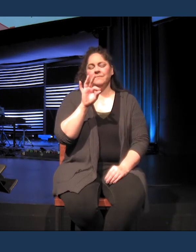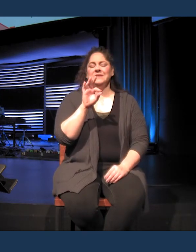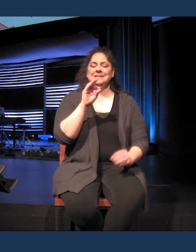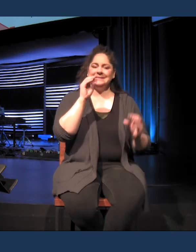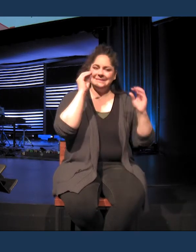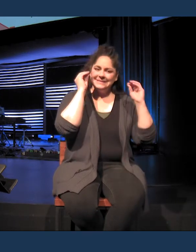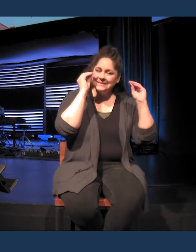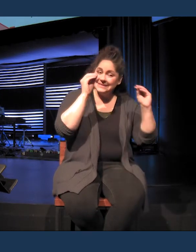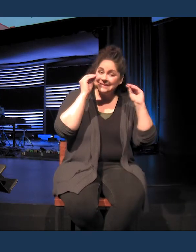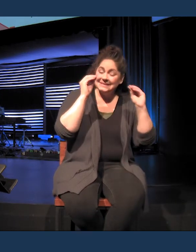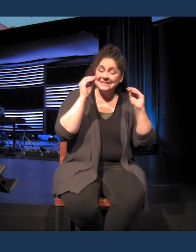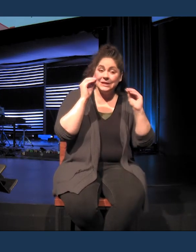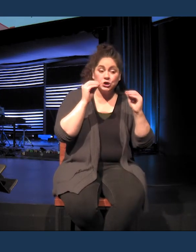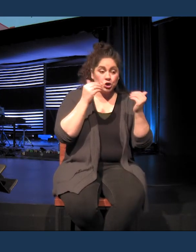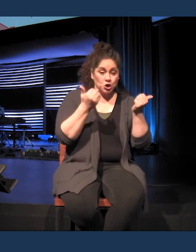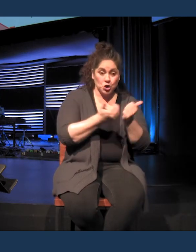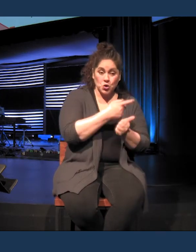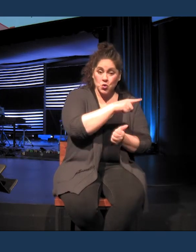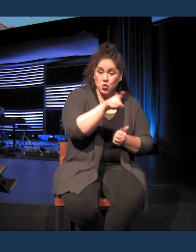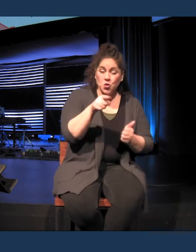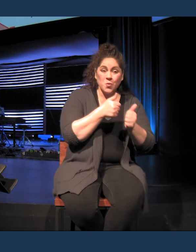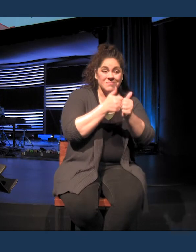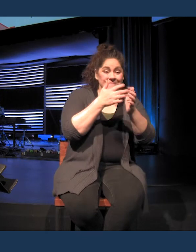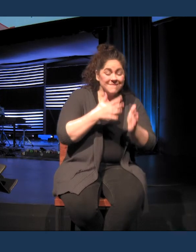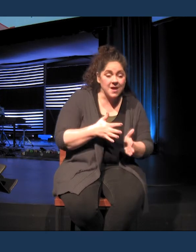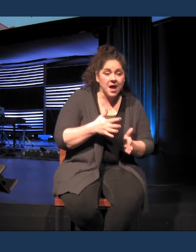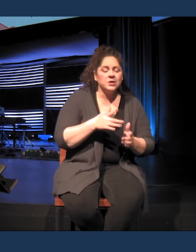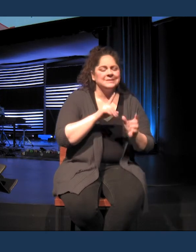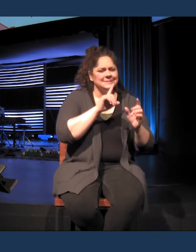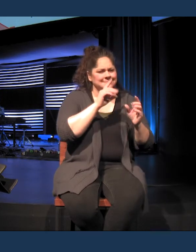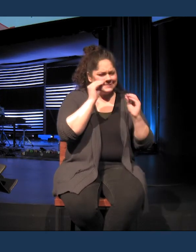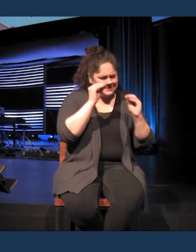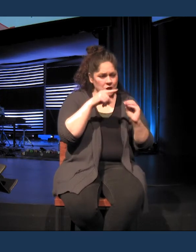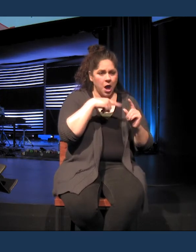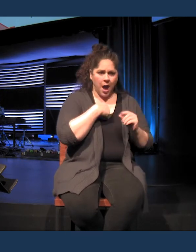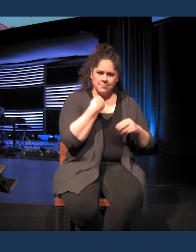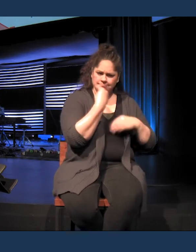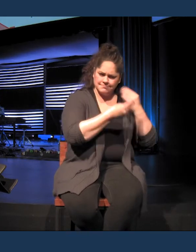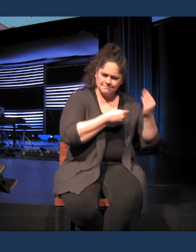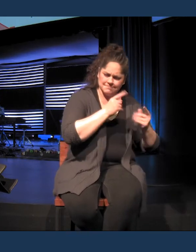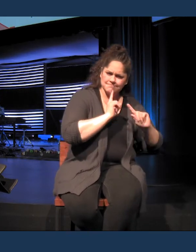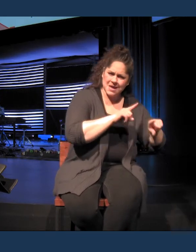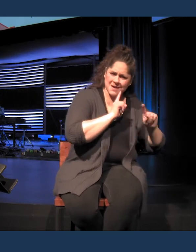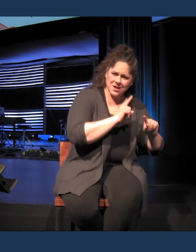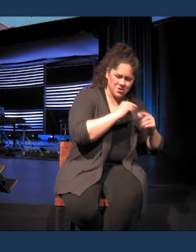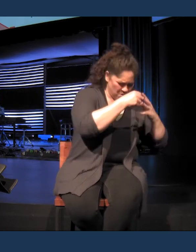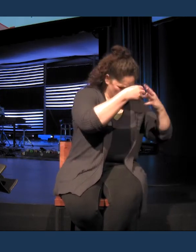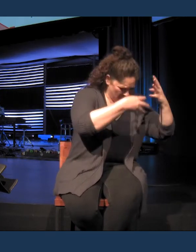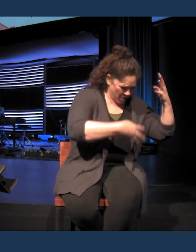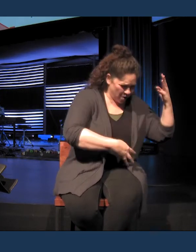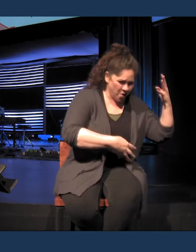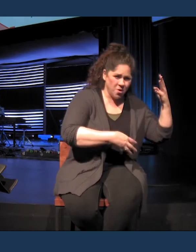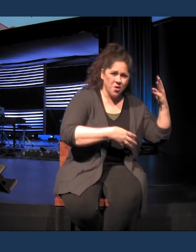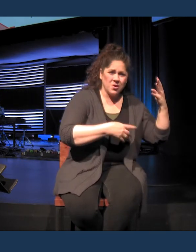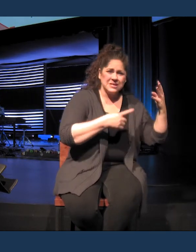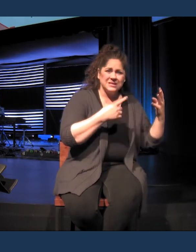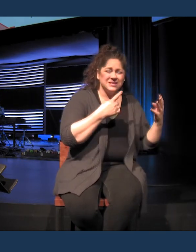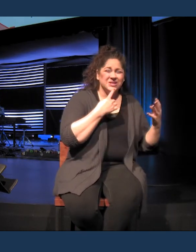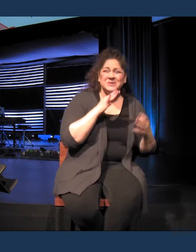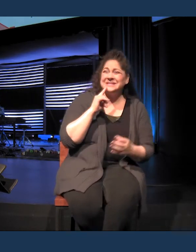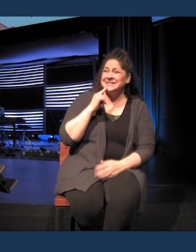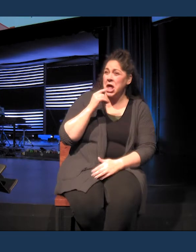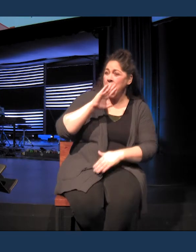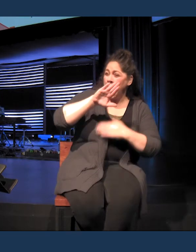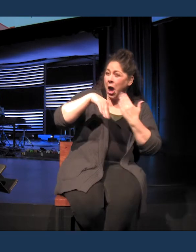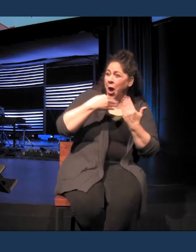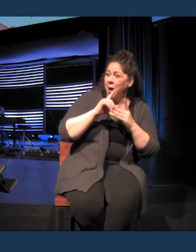Teach these new disciples to obey all the commands I have given you. All the commands. Jesus, are you serious? We have to teach